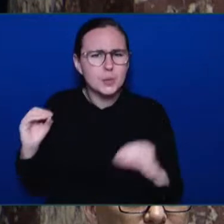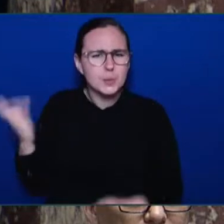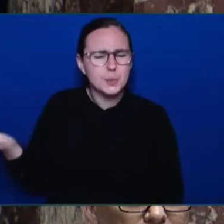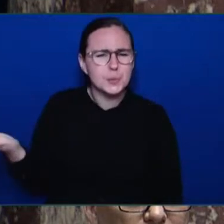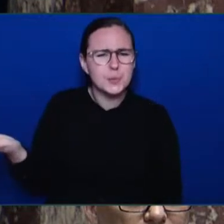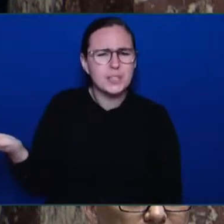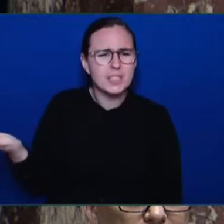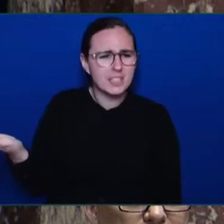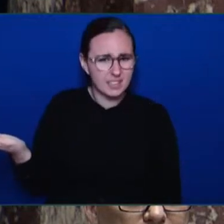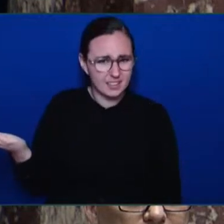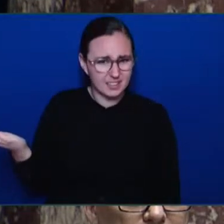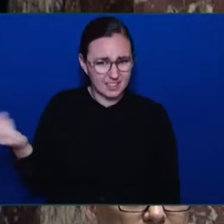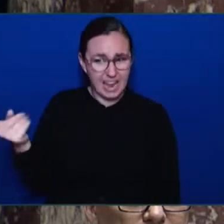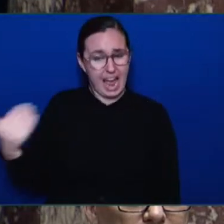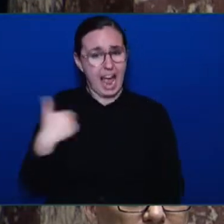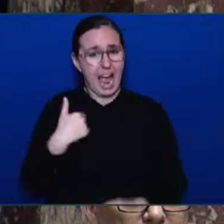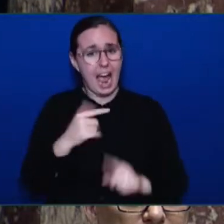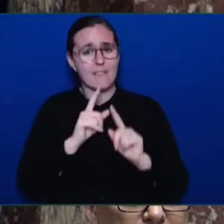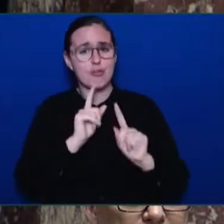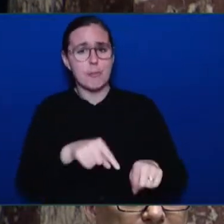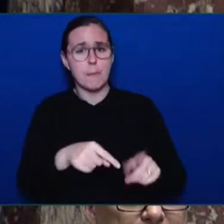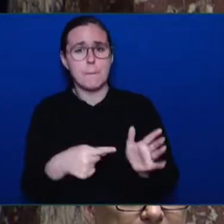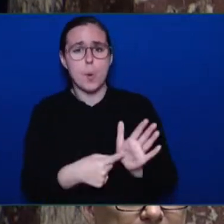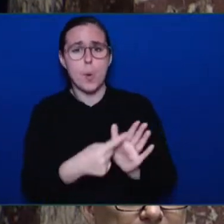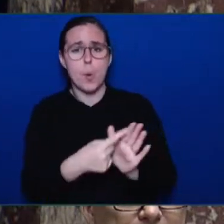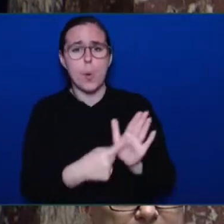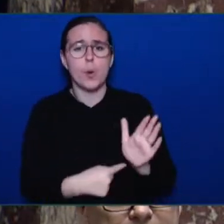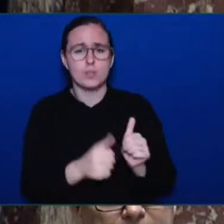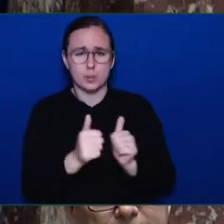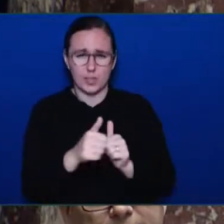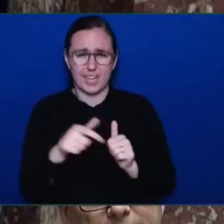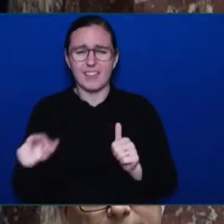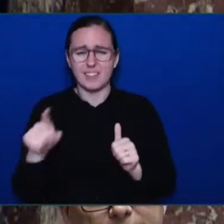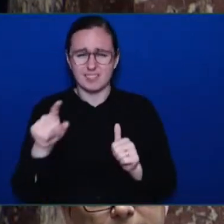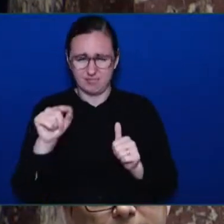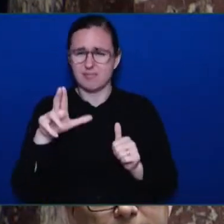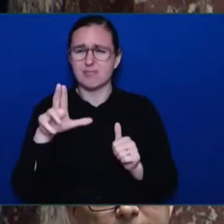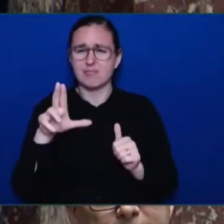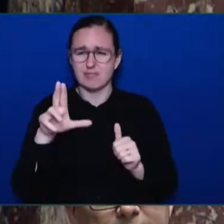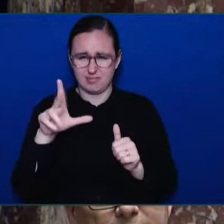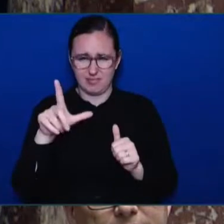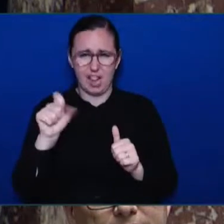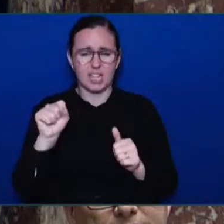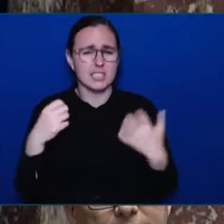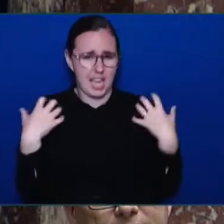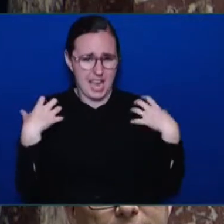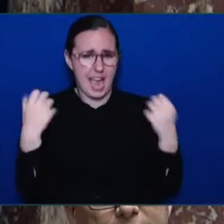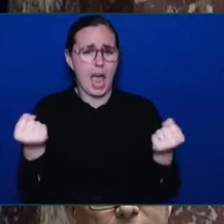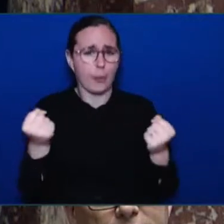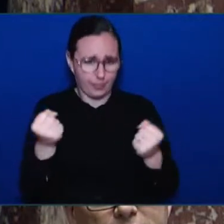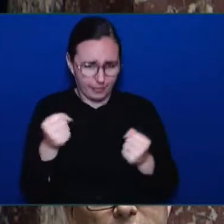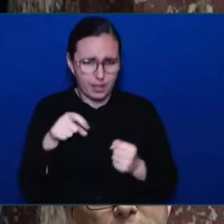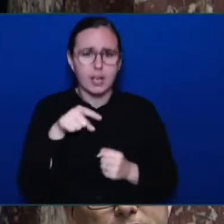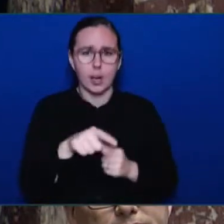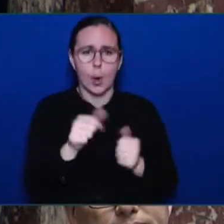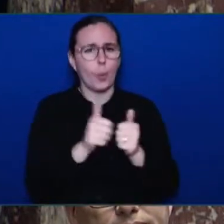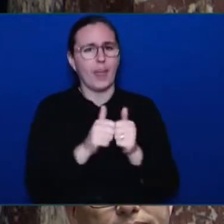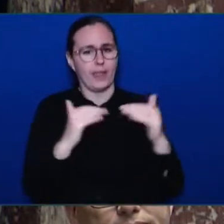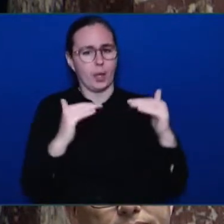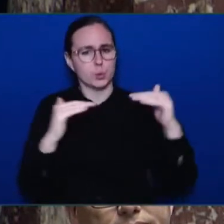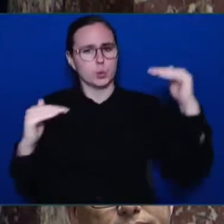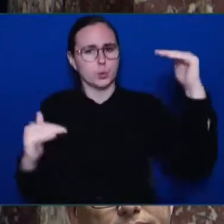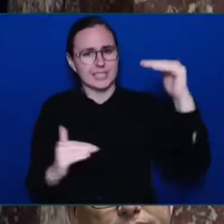enabling of a two-tier healthcare system. He has the report, Mr. Speaker. Meanwhile, we have prominent NDP staffers,